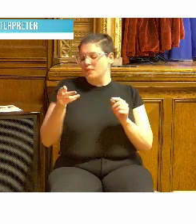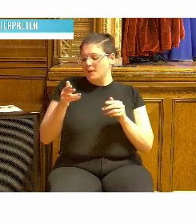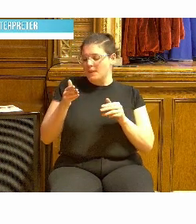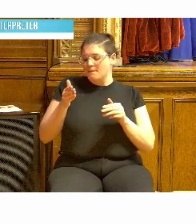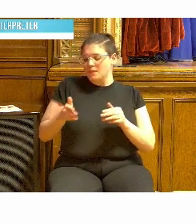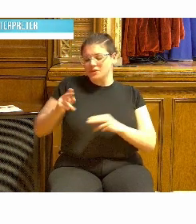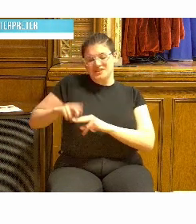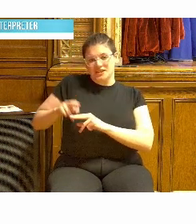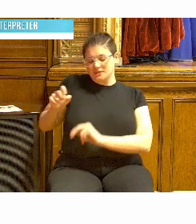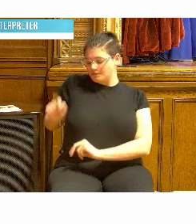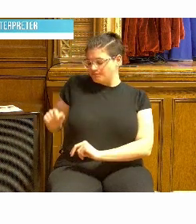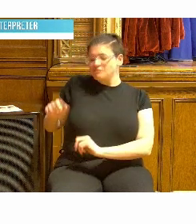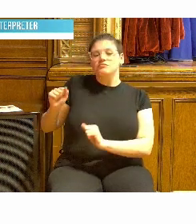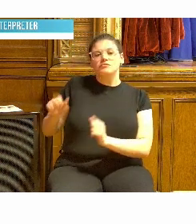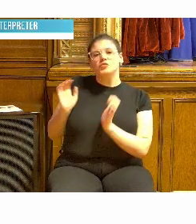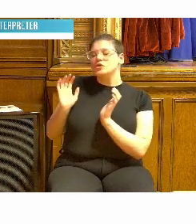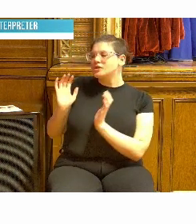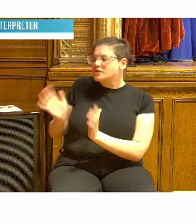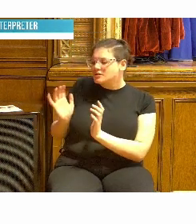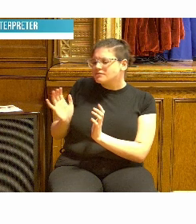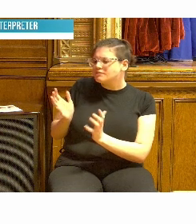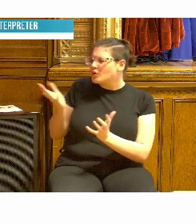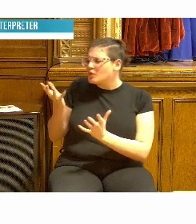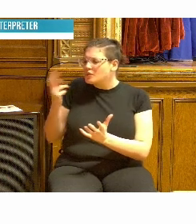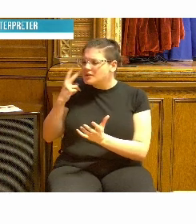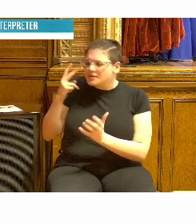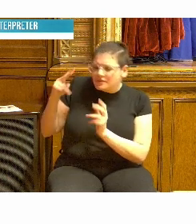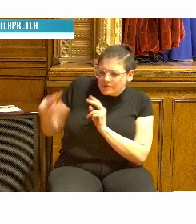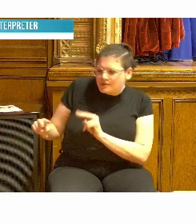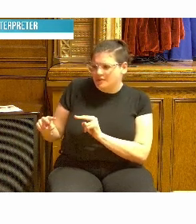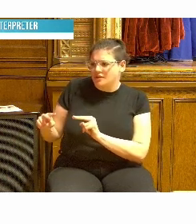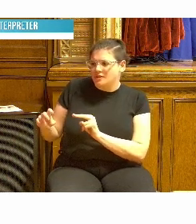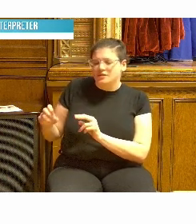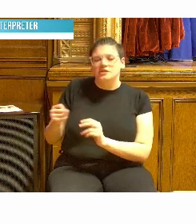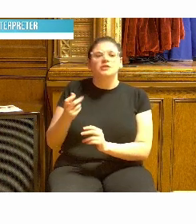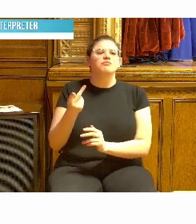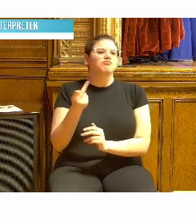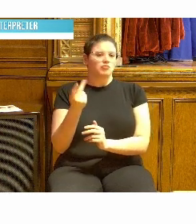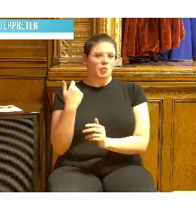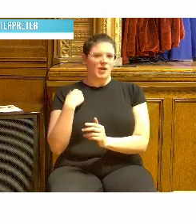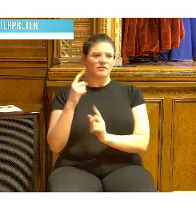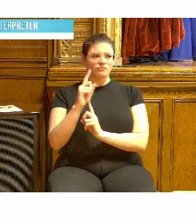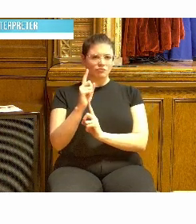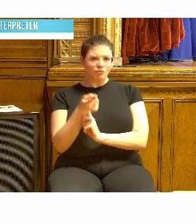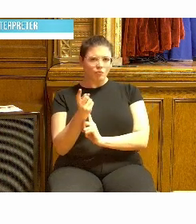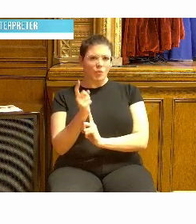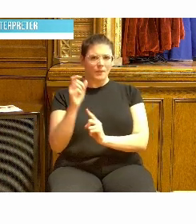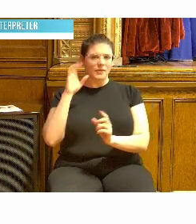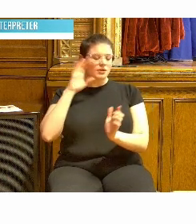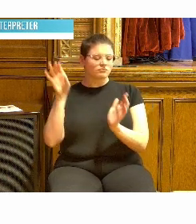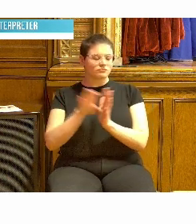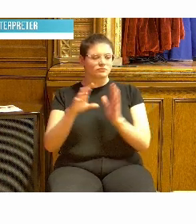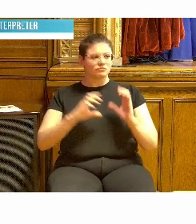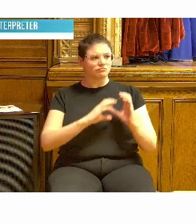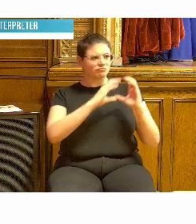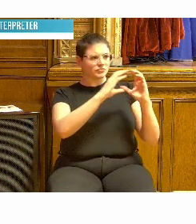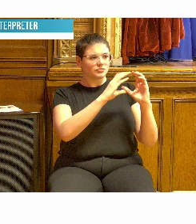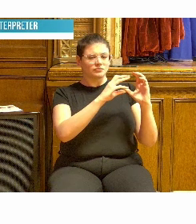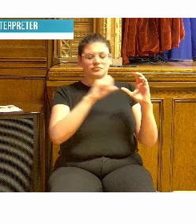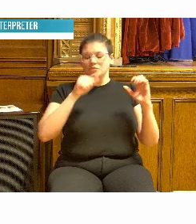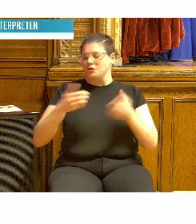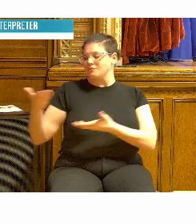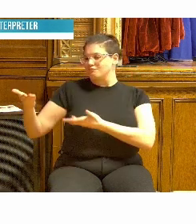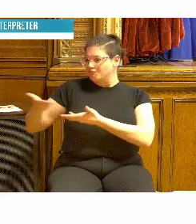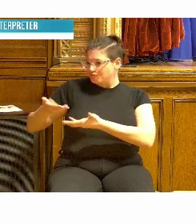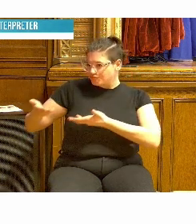We'll give you a minute or so for each image to introduce yourself to someone new and share what you're noticing and wondering about the